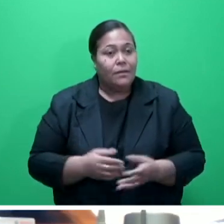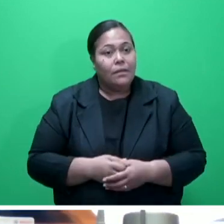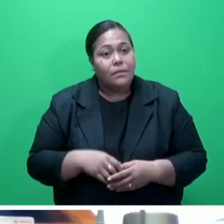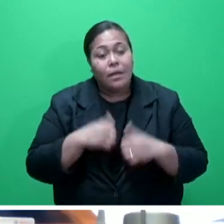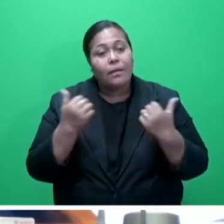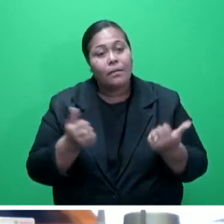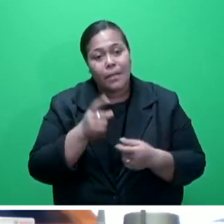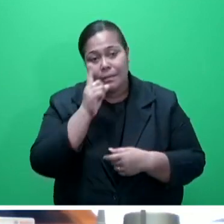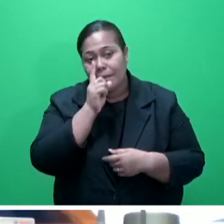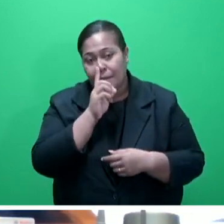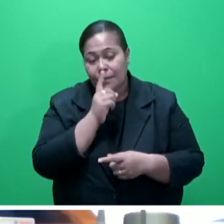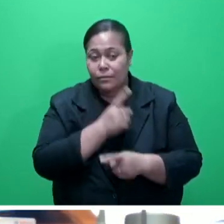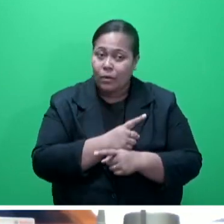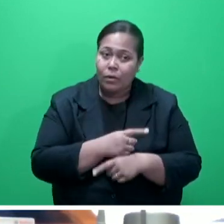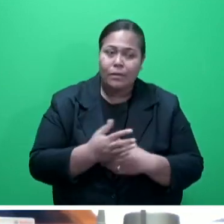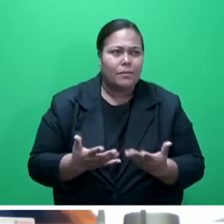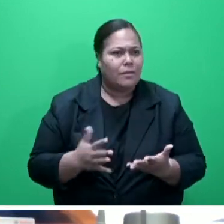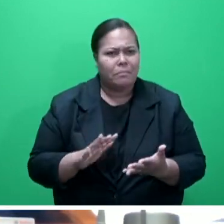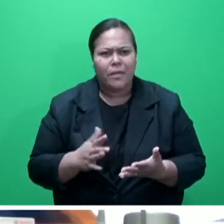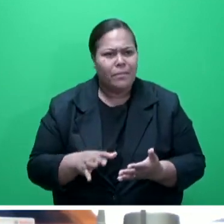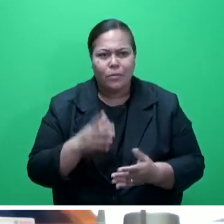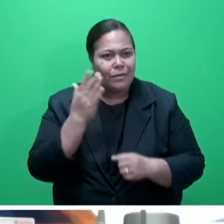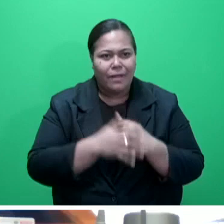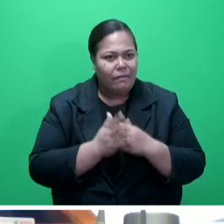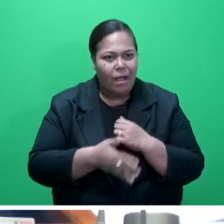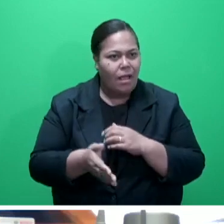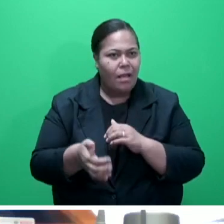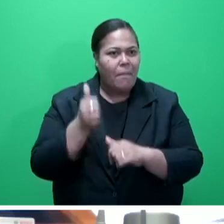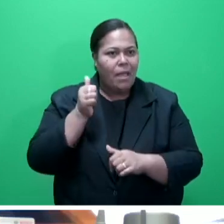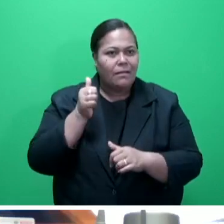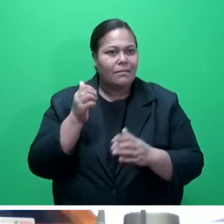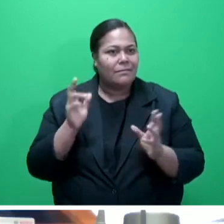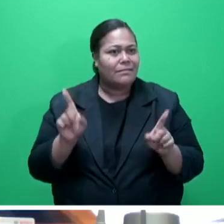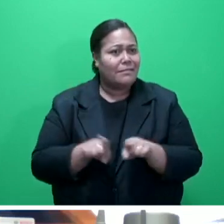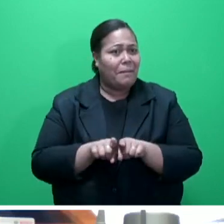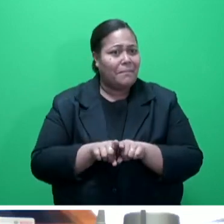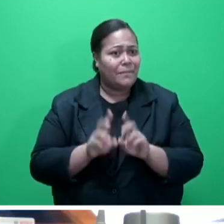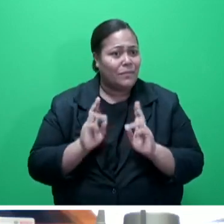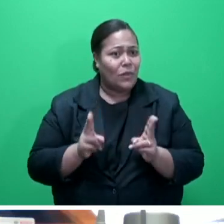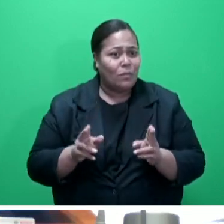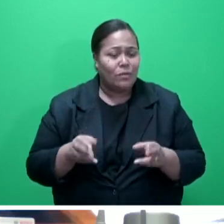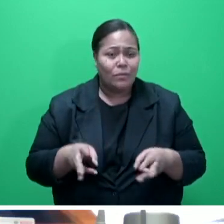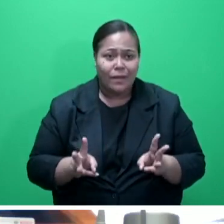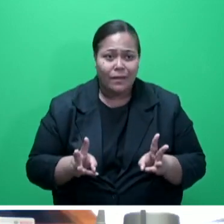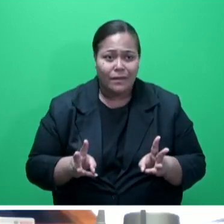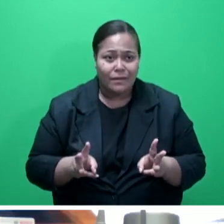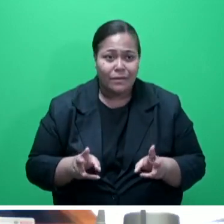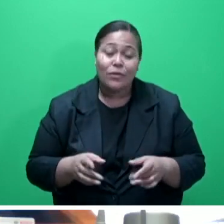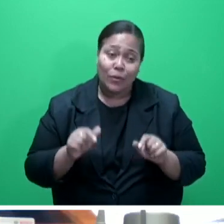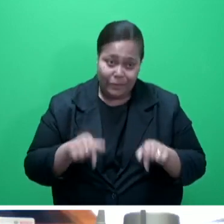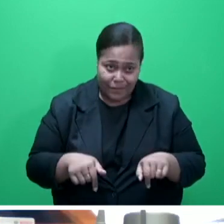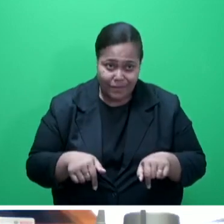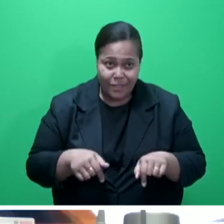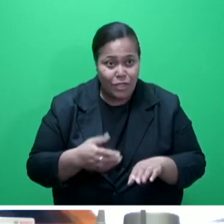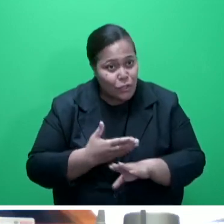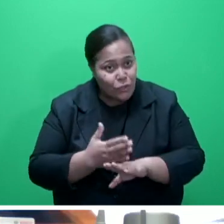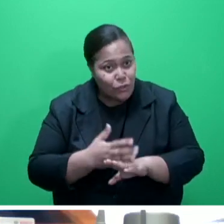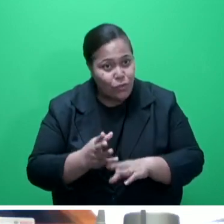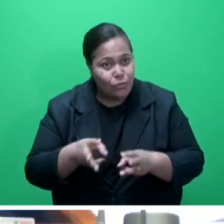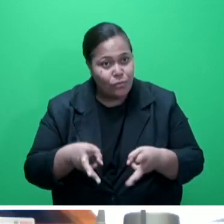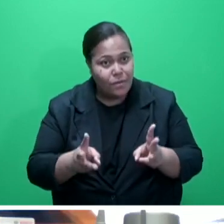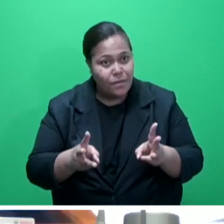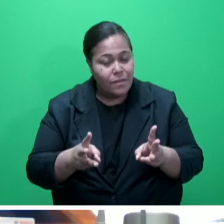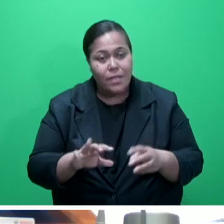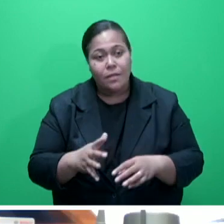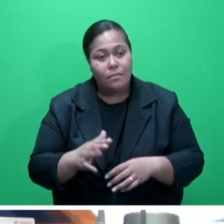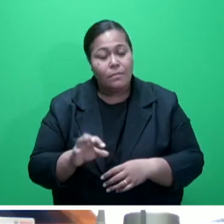that we'll never go back to the norm. What was the norm won't be the norm. In fact, there'll be a new norm. And the new norm would be, at least